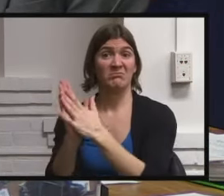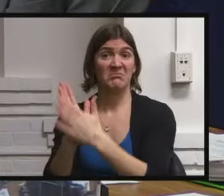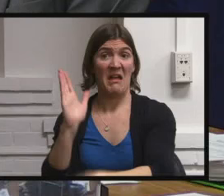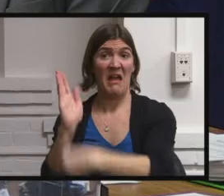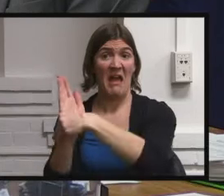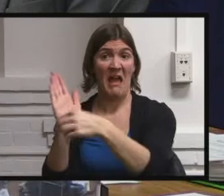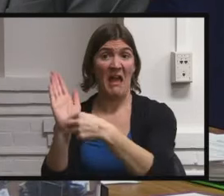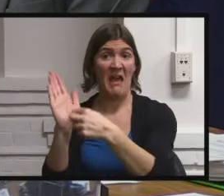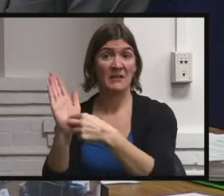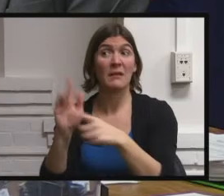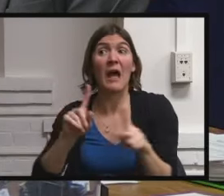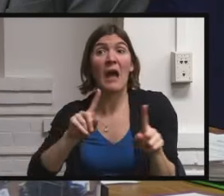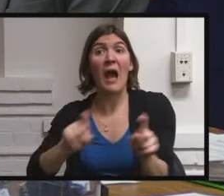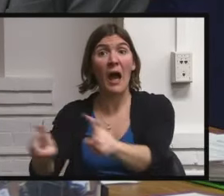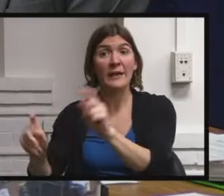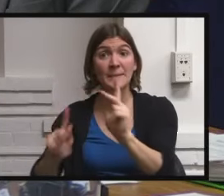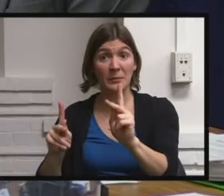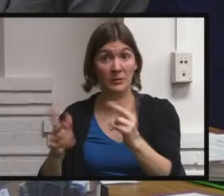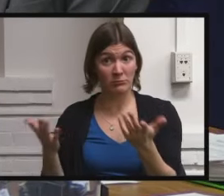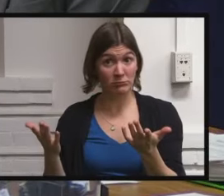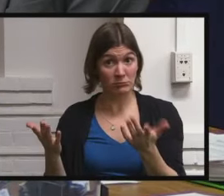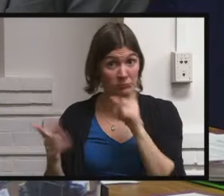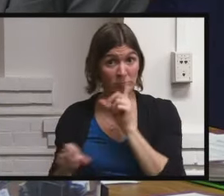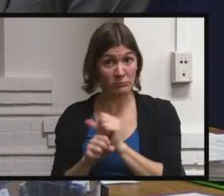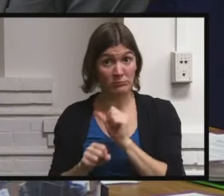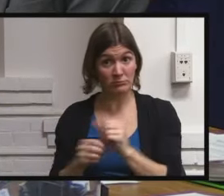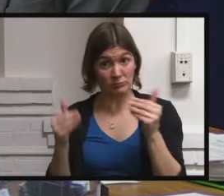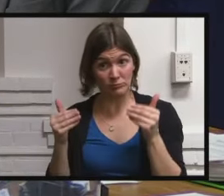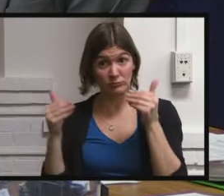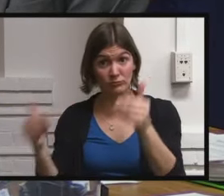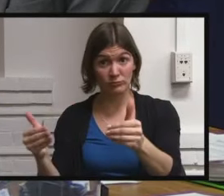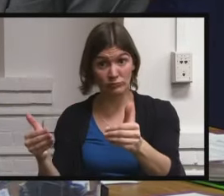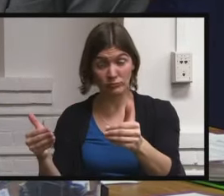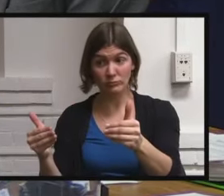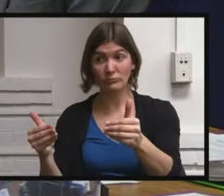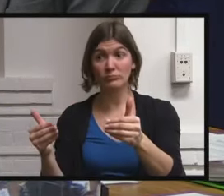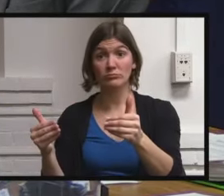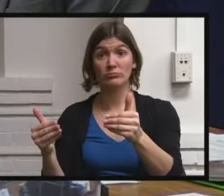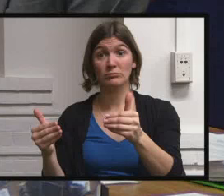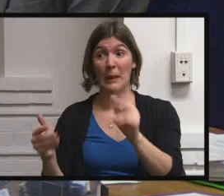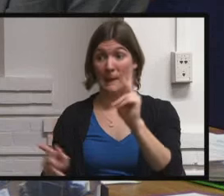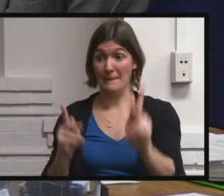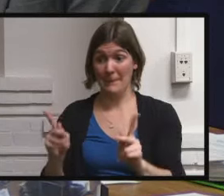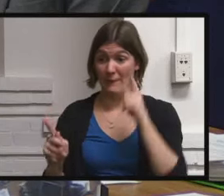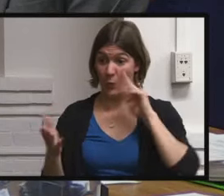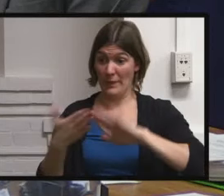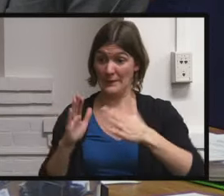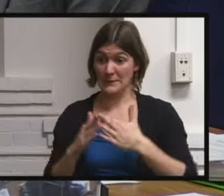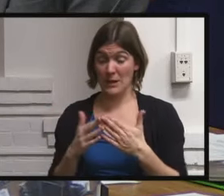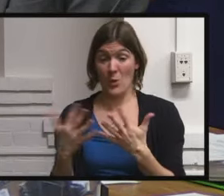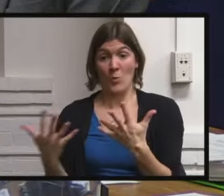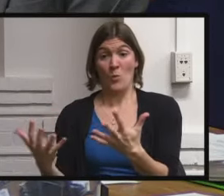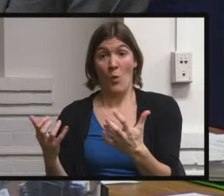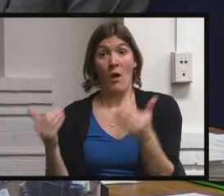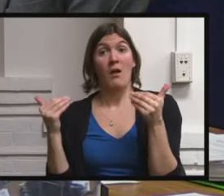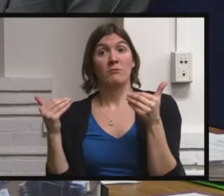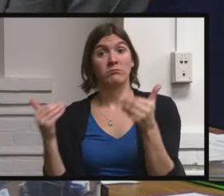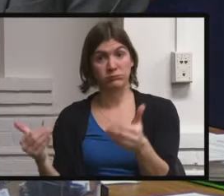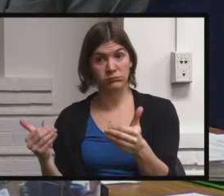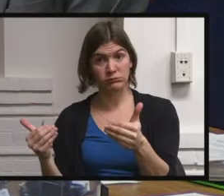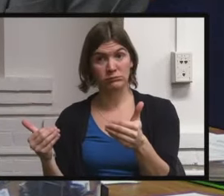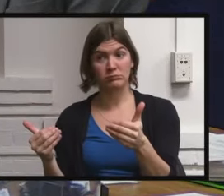ballot, asking, for example, whether the voters think that we